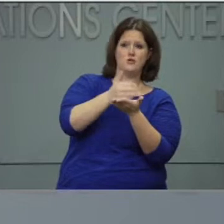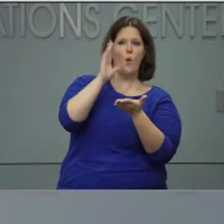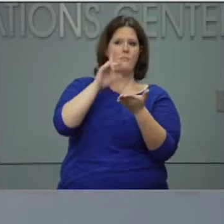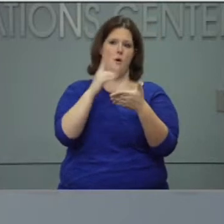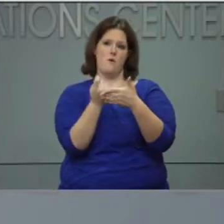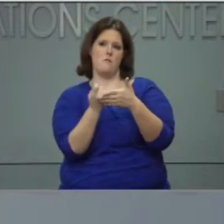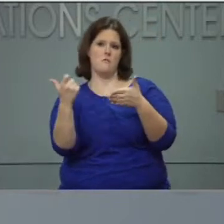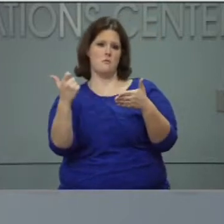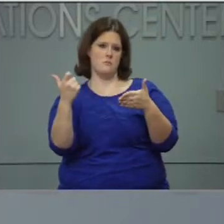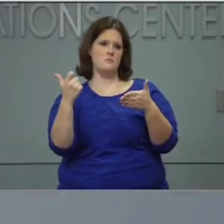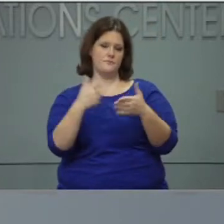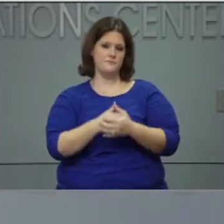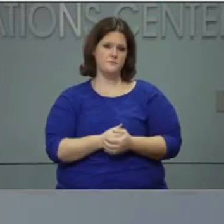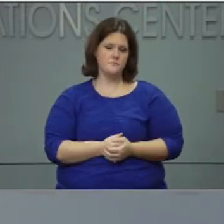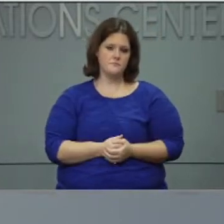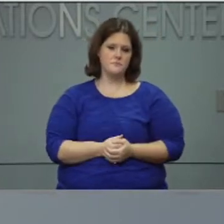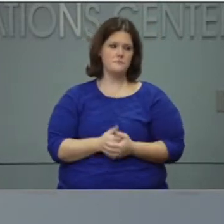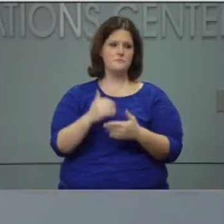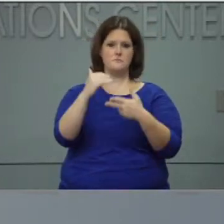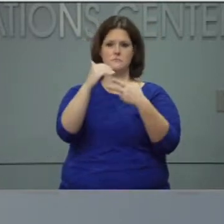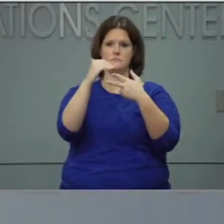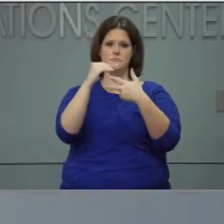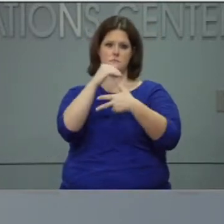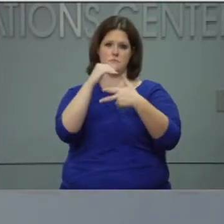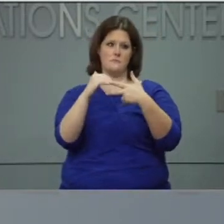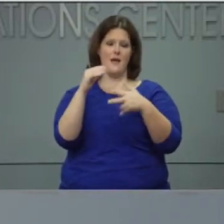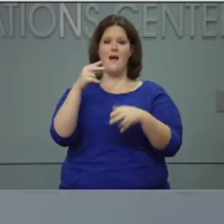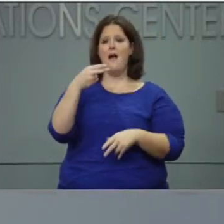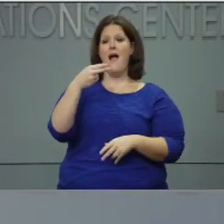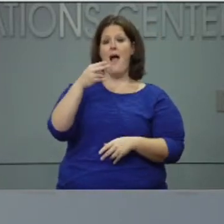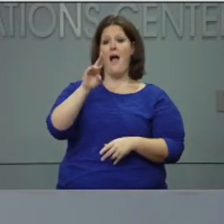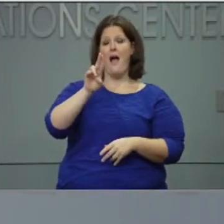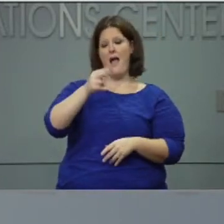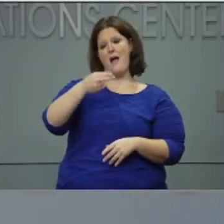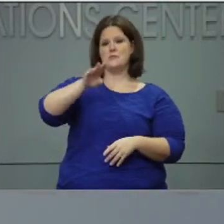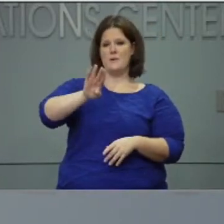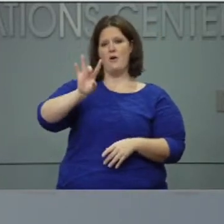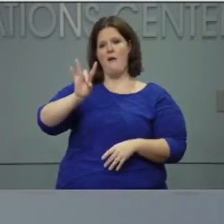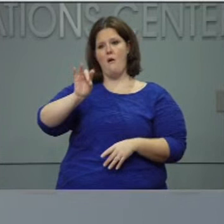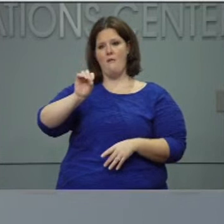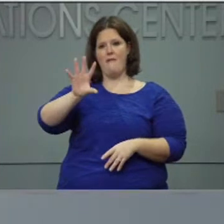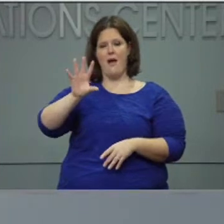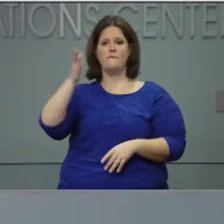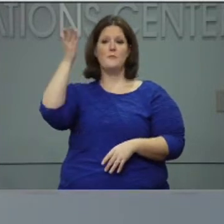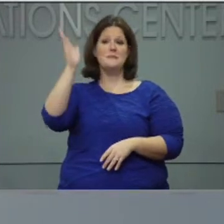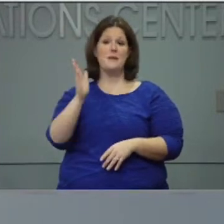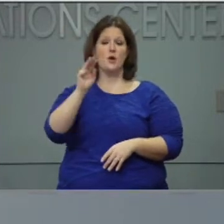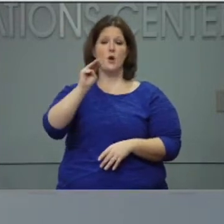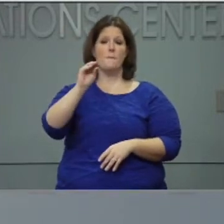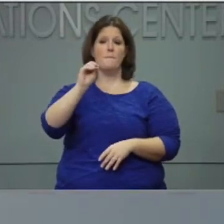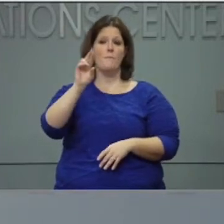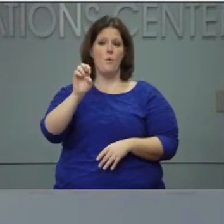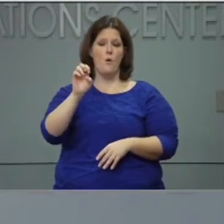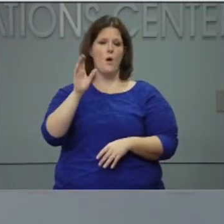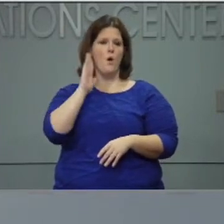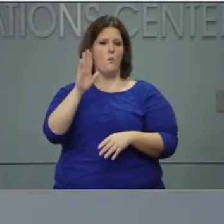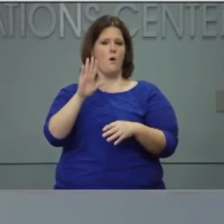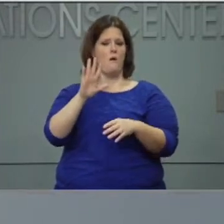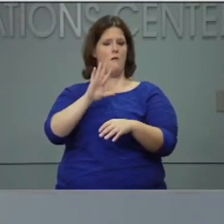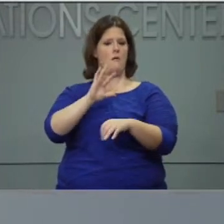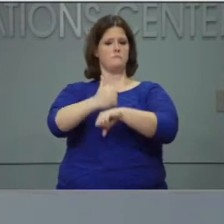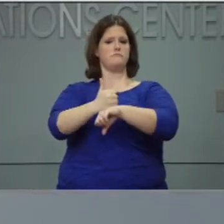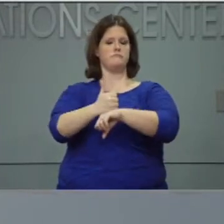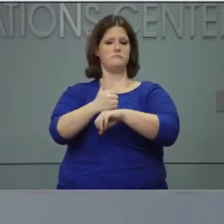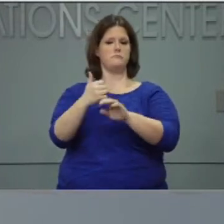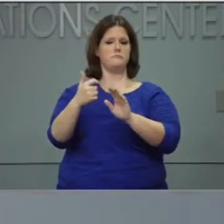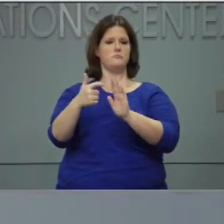will. House Bill 805 from Speaker Moore would impose tougher penalties on those who engage in violent protests, but some